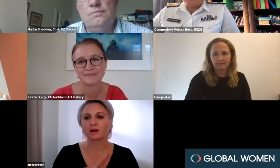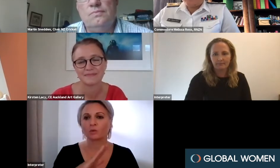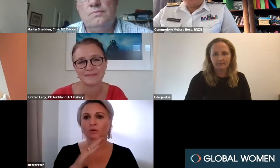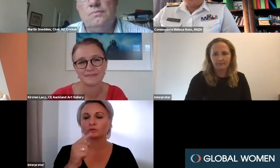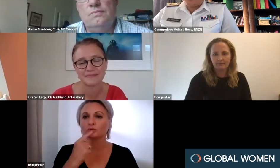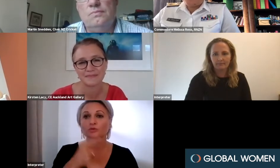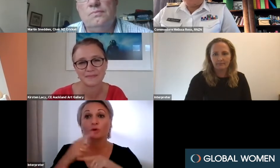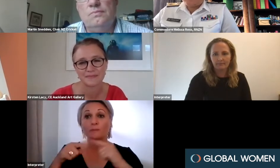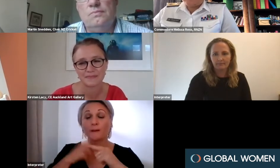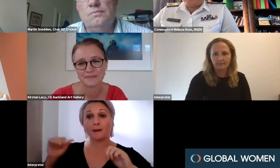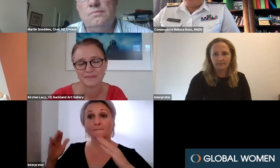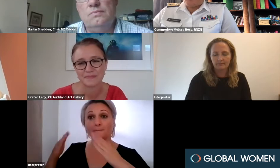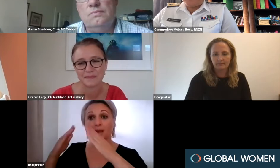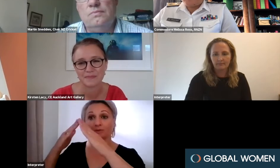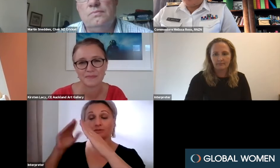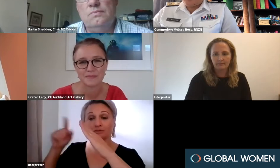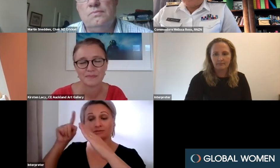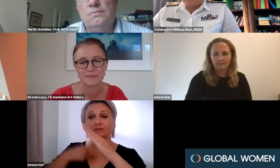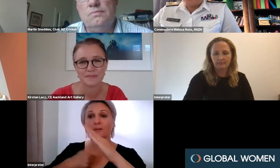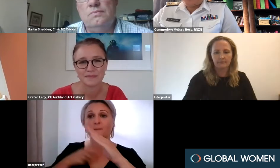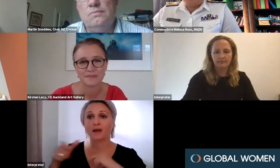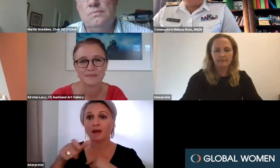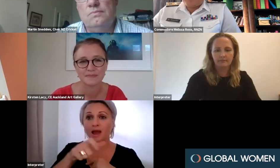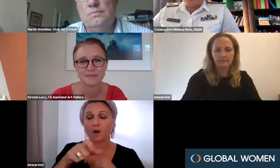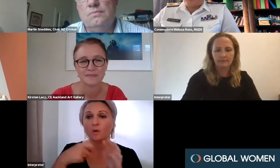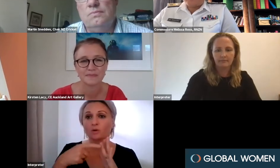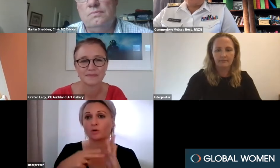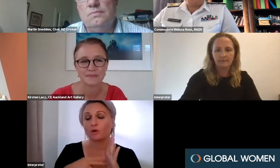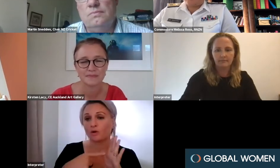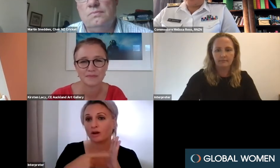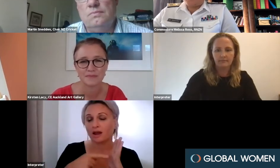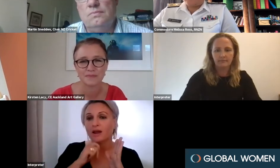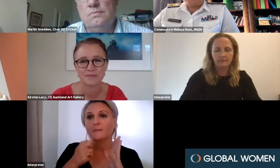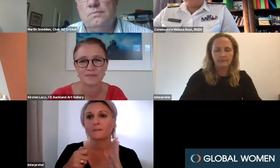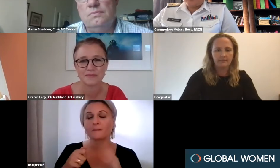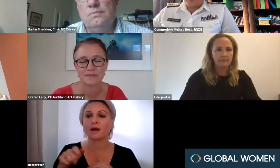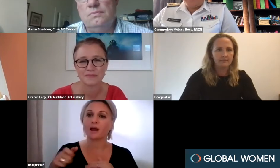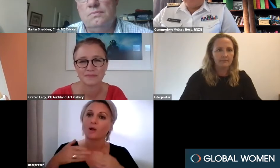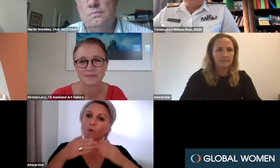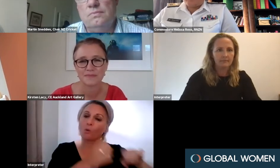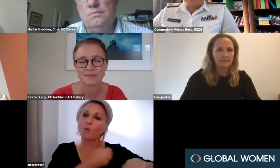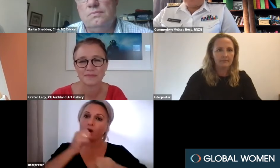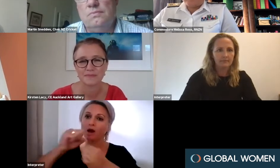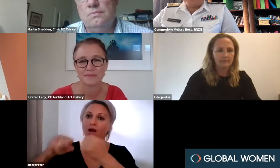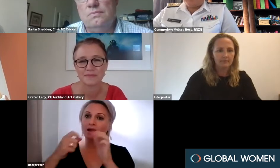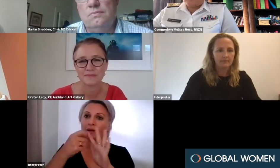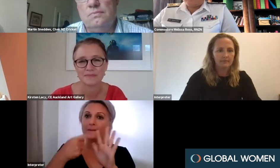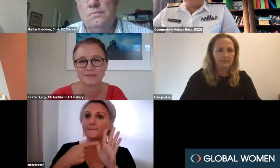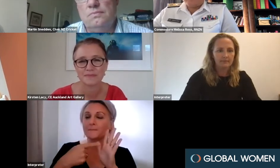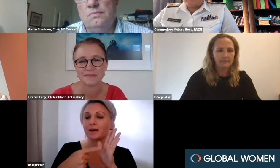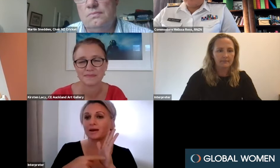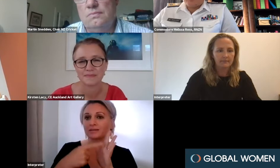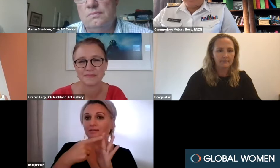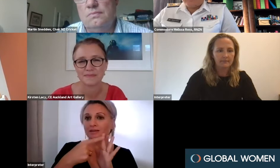maunga, ko whirinaki te awa, ko nā tuki matawhaurua te waka, ko pā te aroha, te